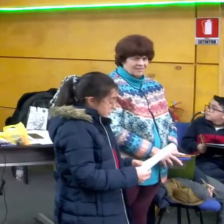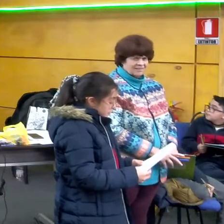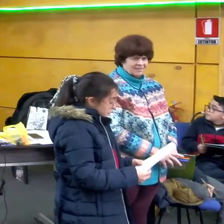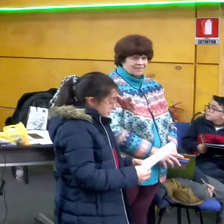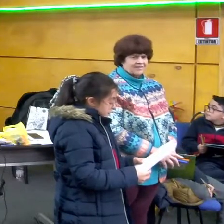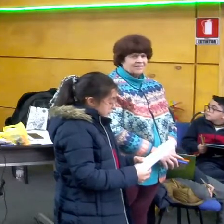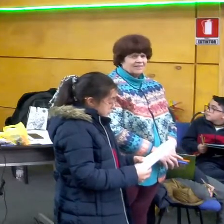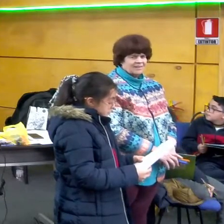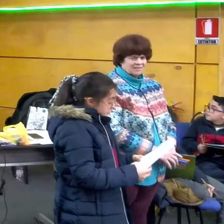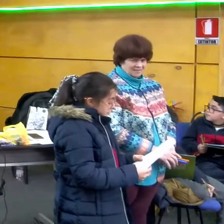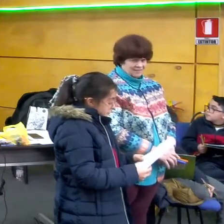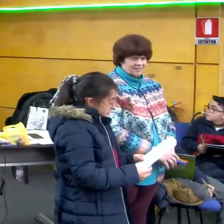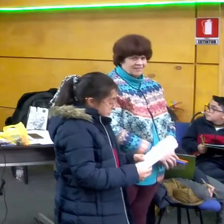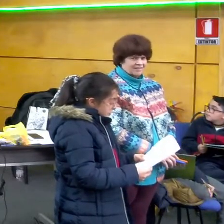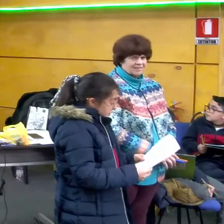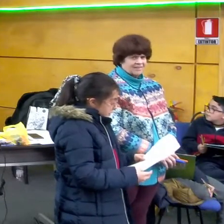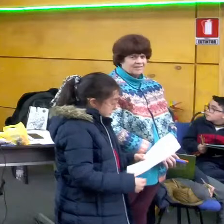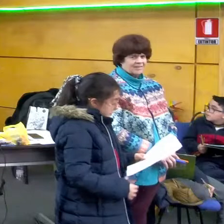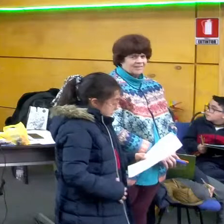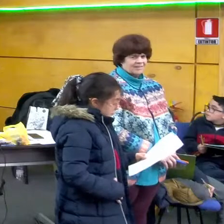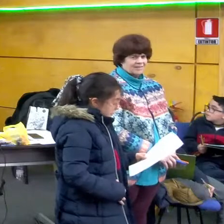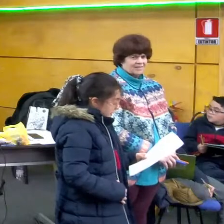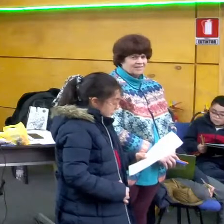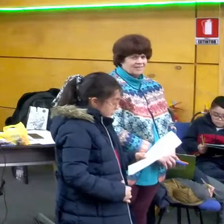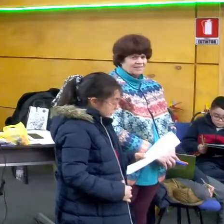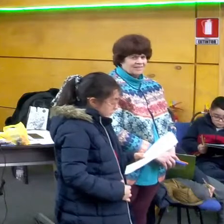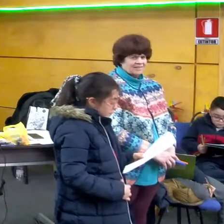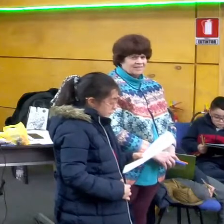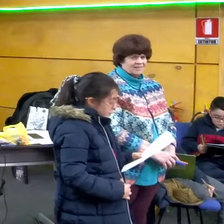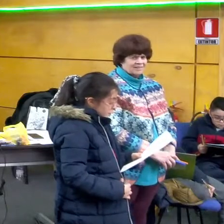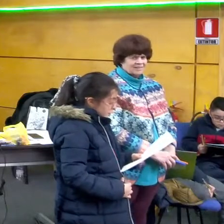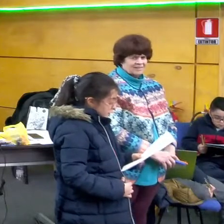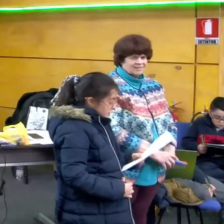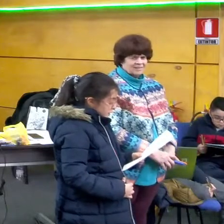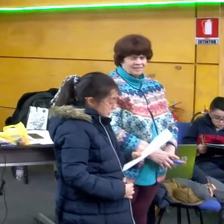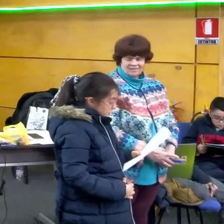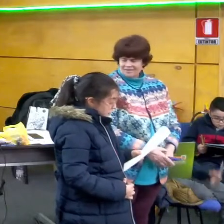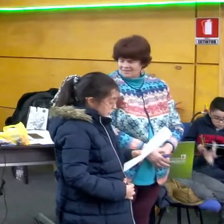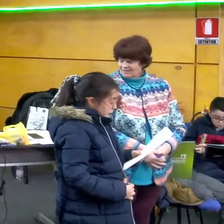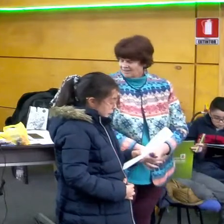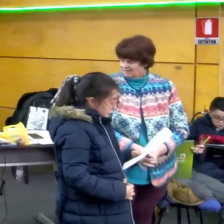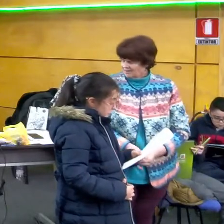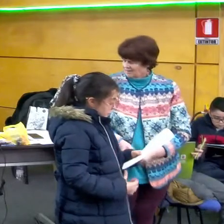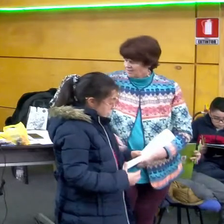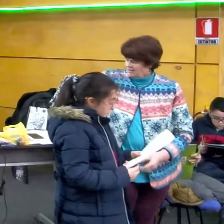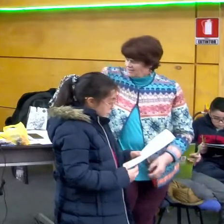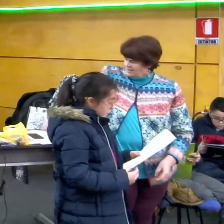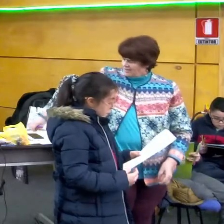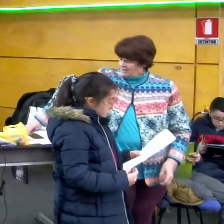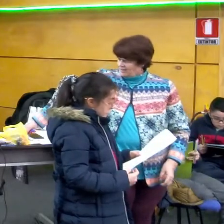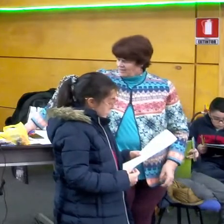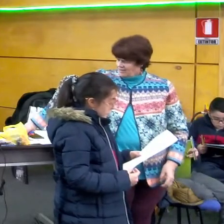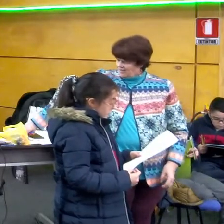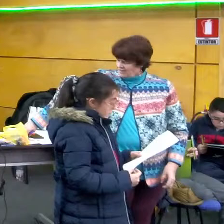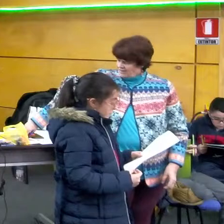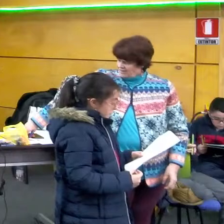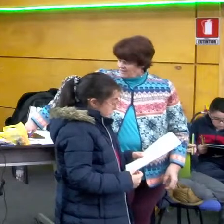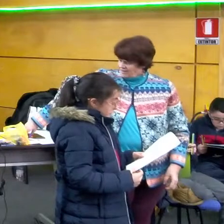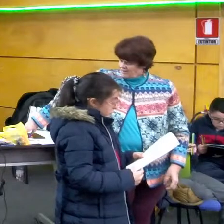wall. The rain make running pool in the garden.